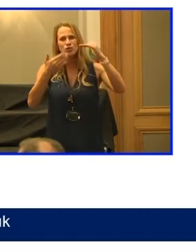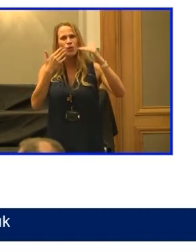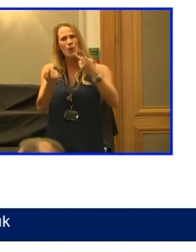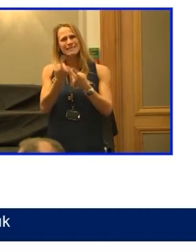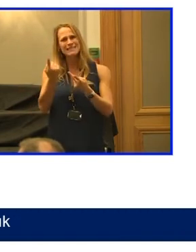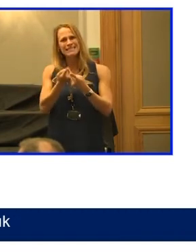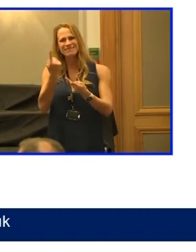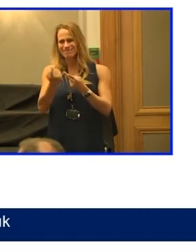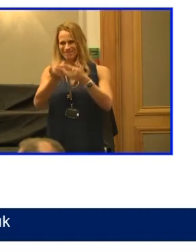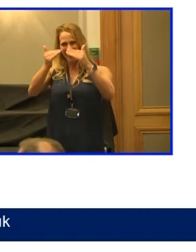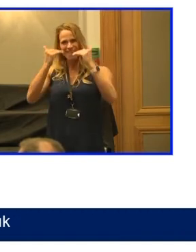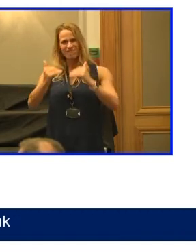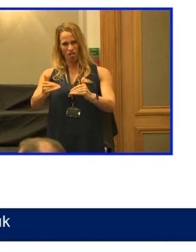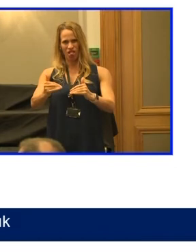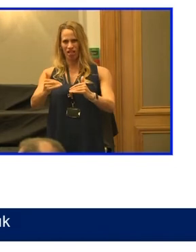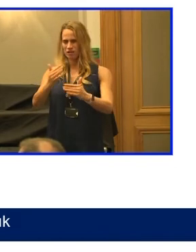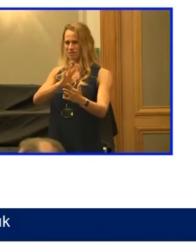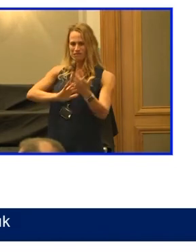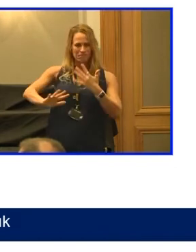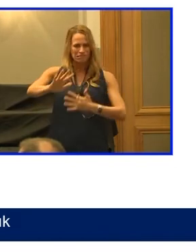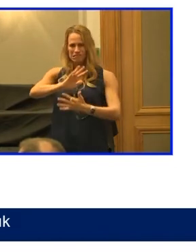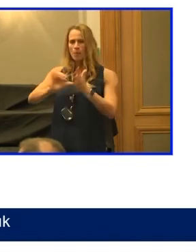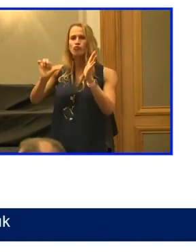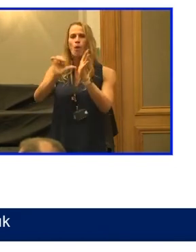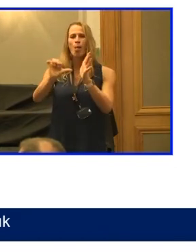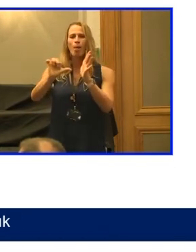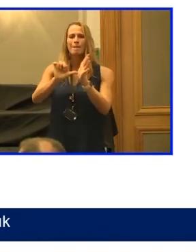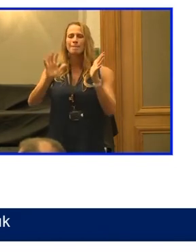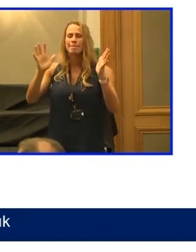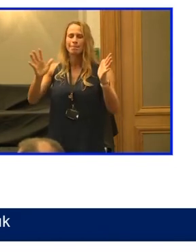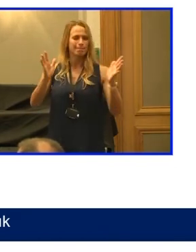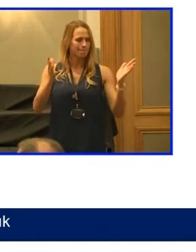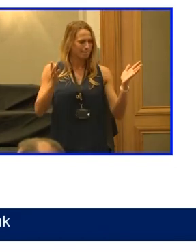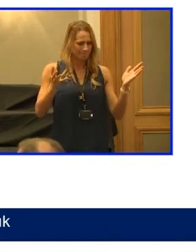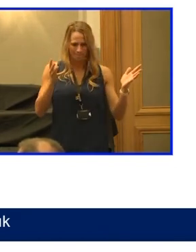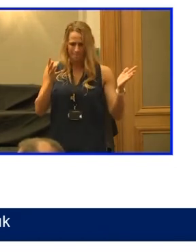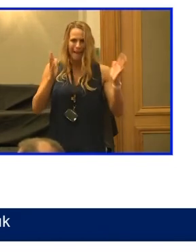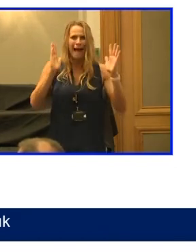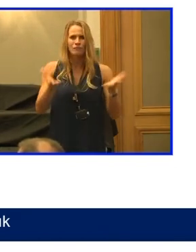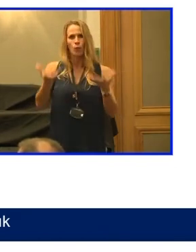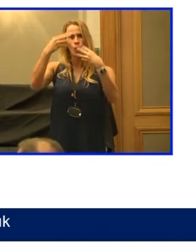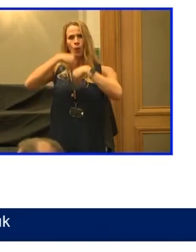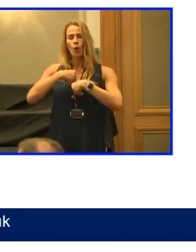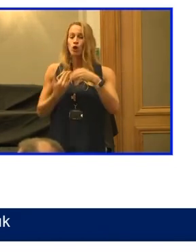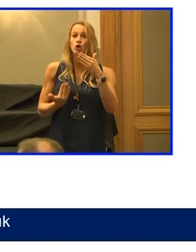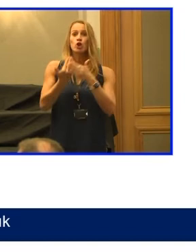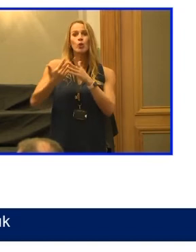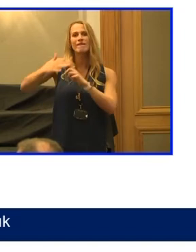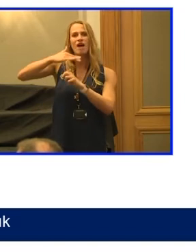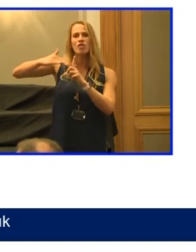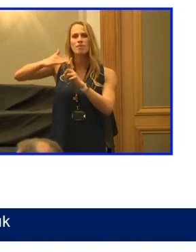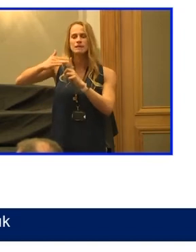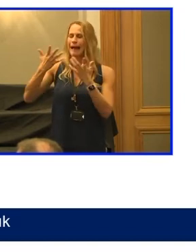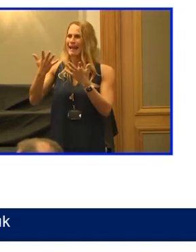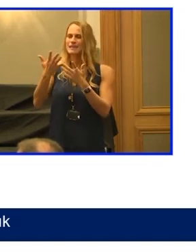level. And then you step back into that level. So then the problem with that is people have to have another level of understanding of not just the environment, but the depth